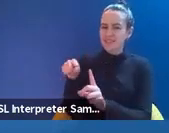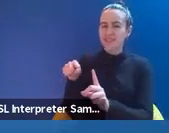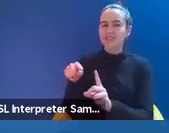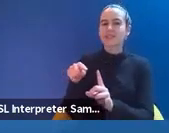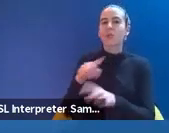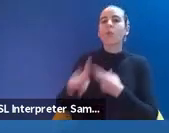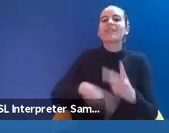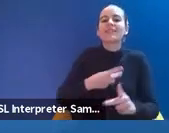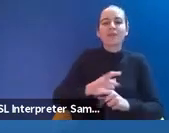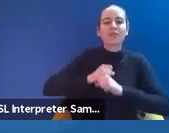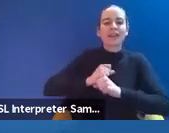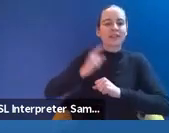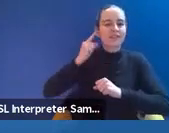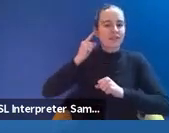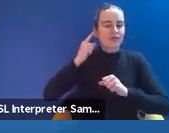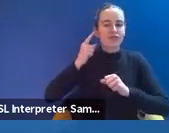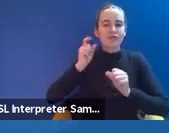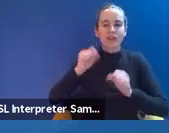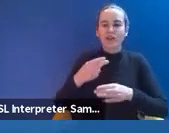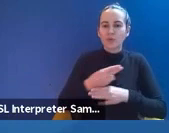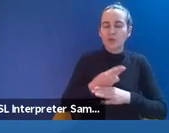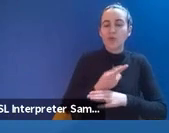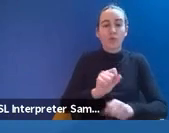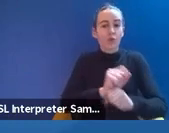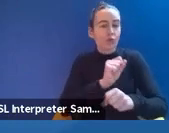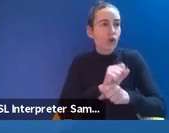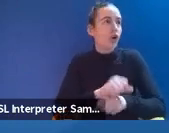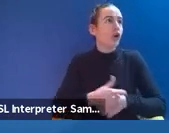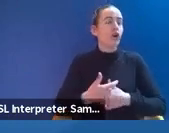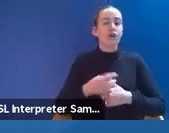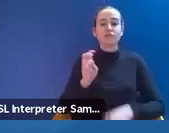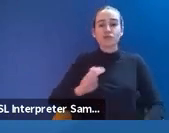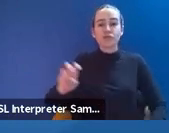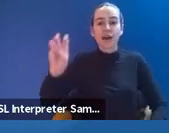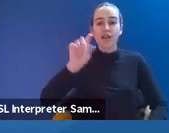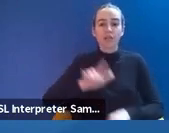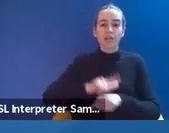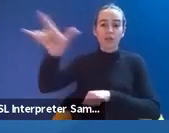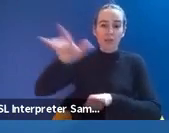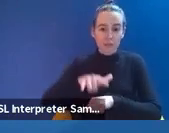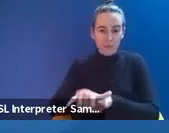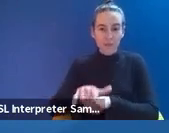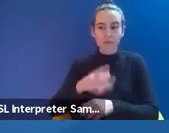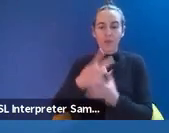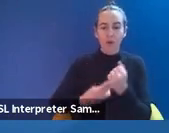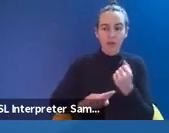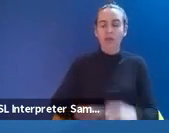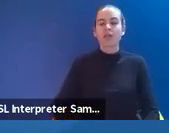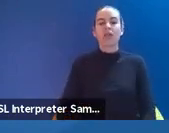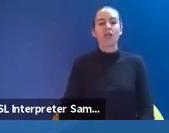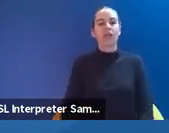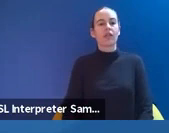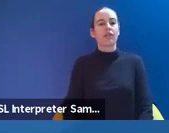protective coverings for use in the workplace, during travel, takeoff and landing, routine